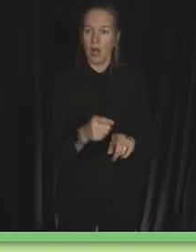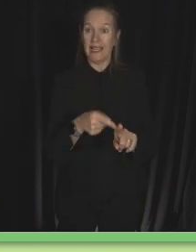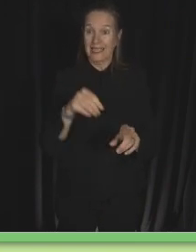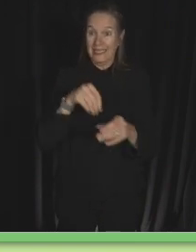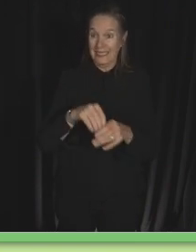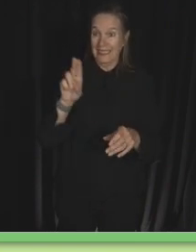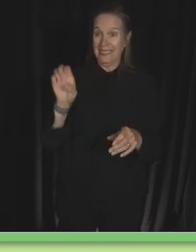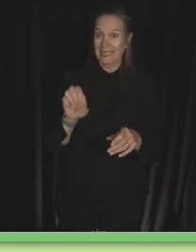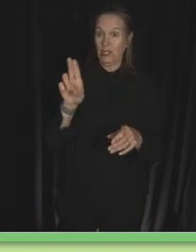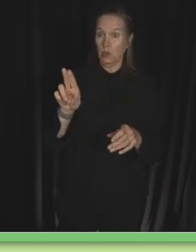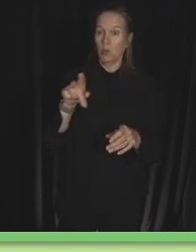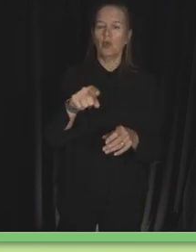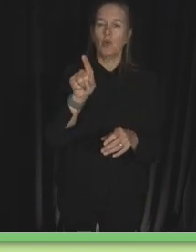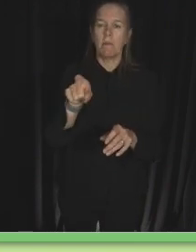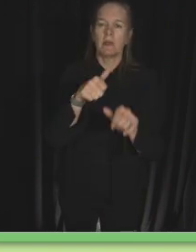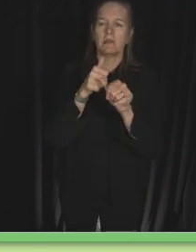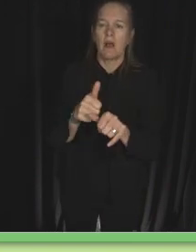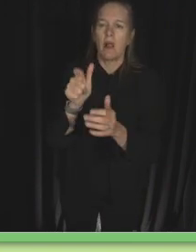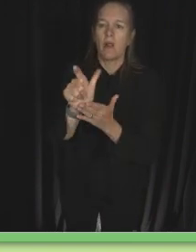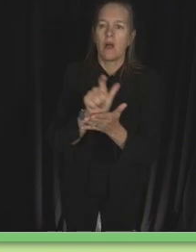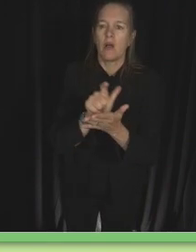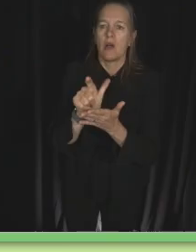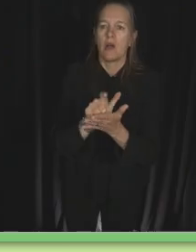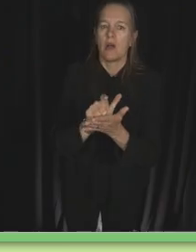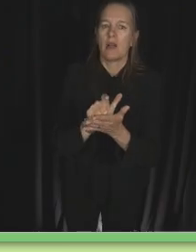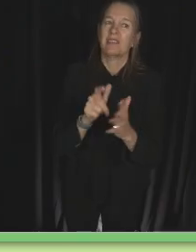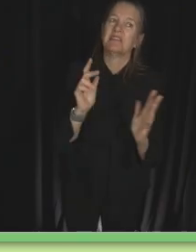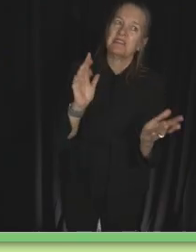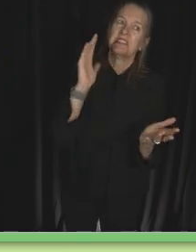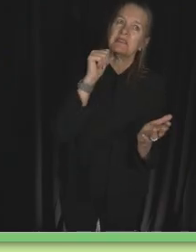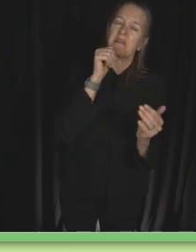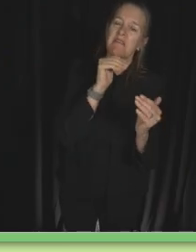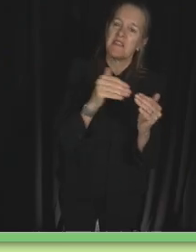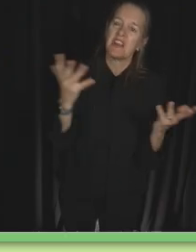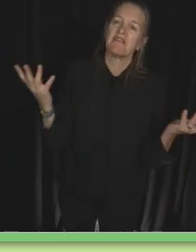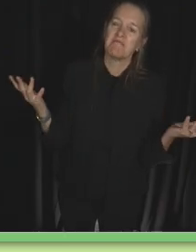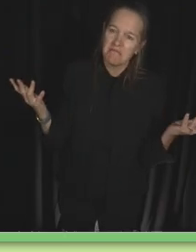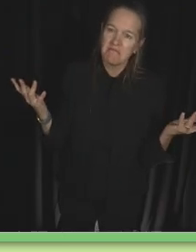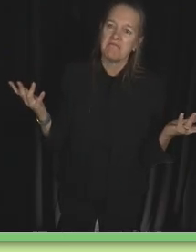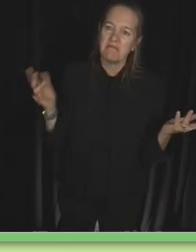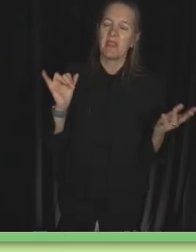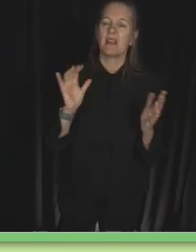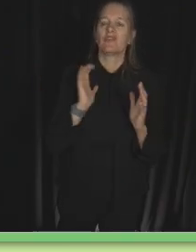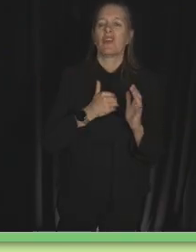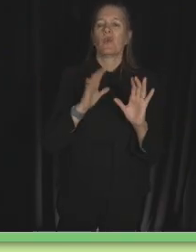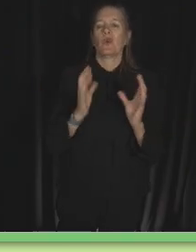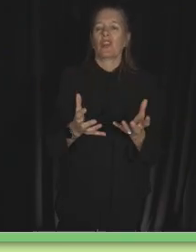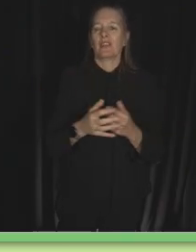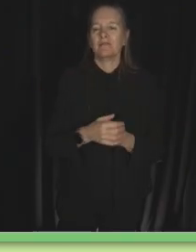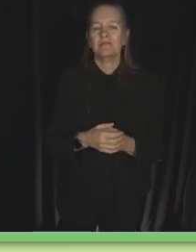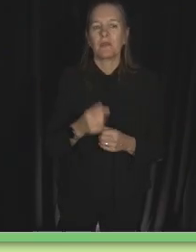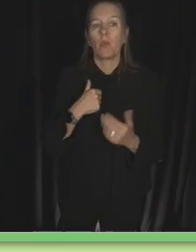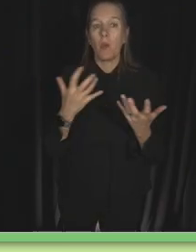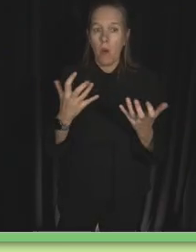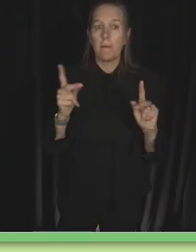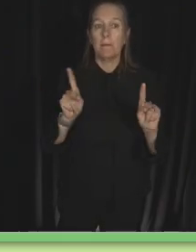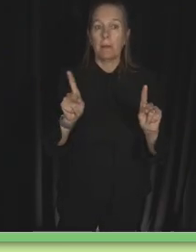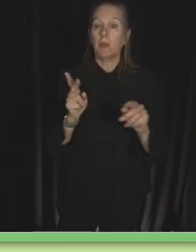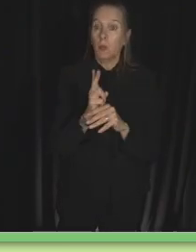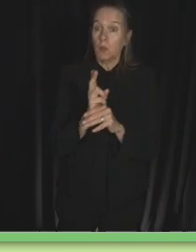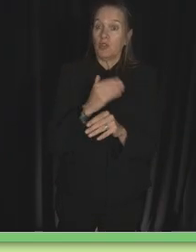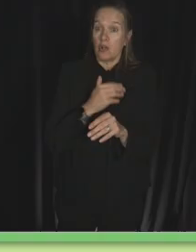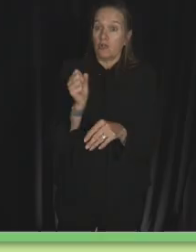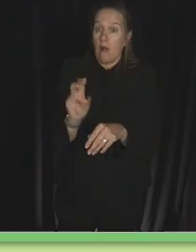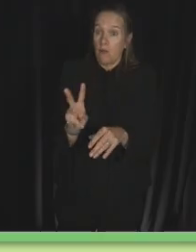have to abide by the law. It's kind of not fair, it's kind of interesting, but this is the world we live in. We want people to use our software, so this is